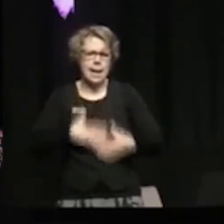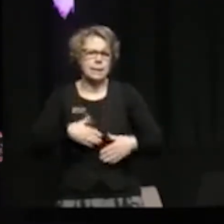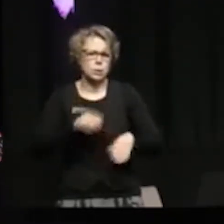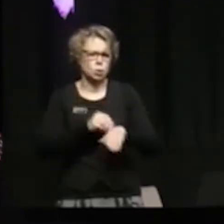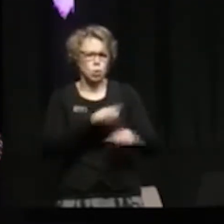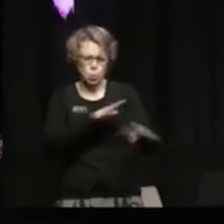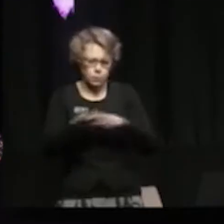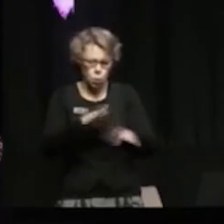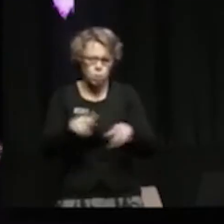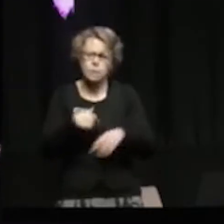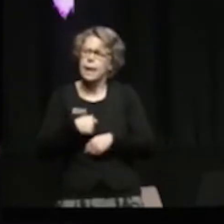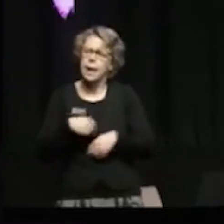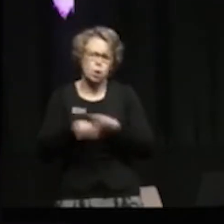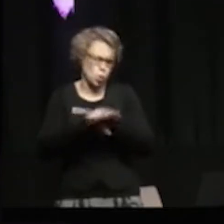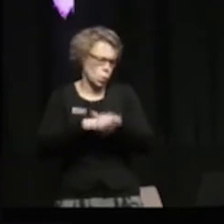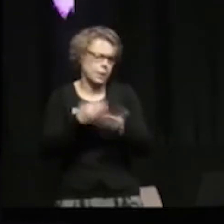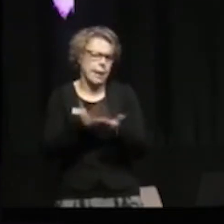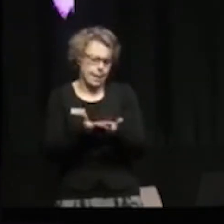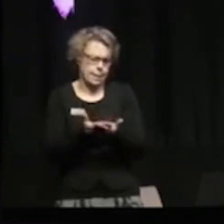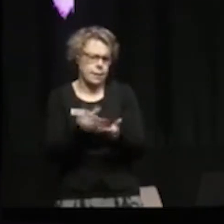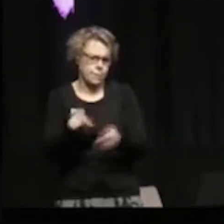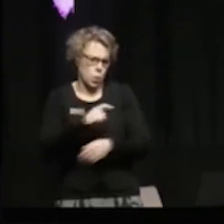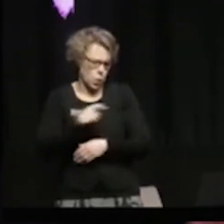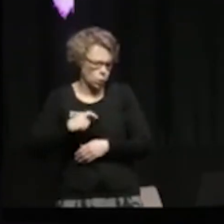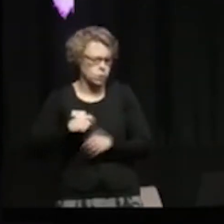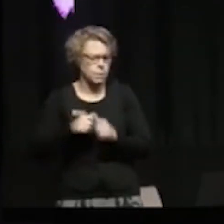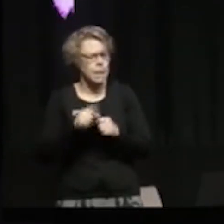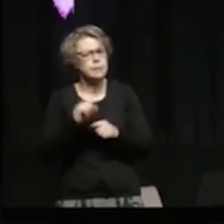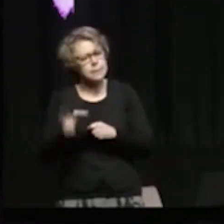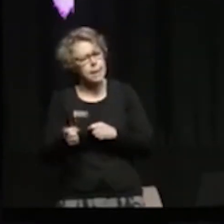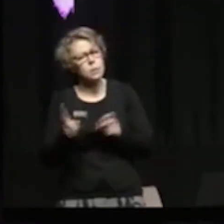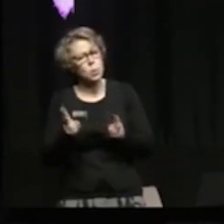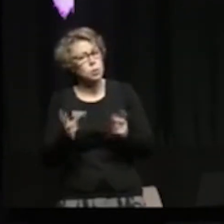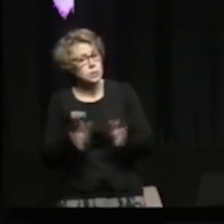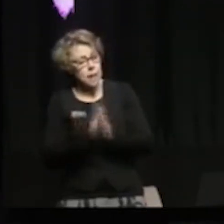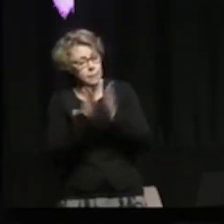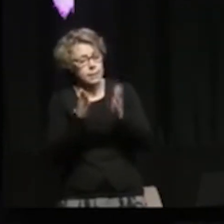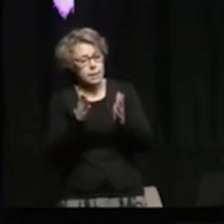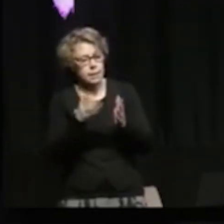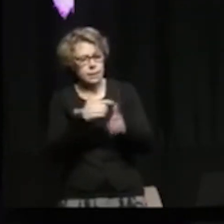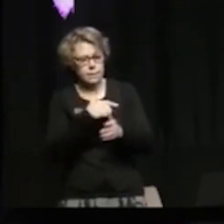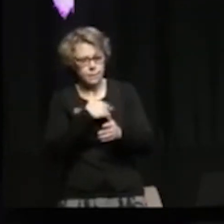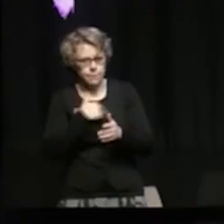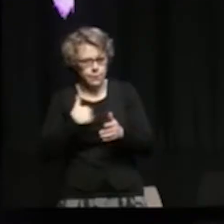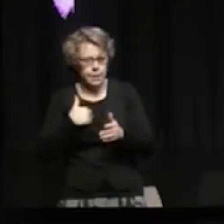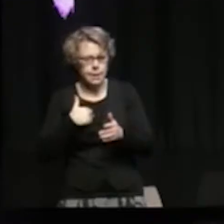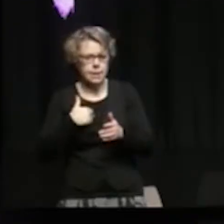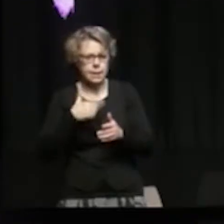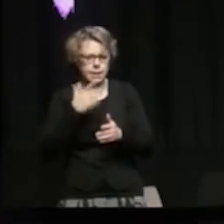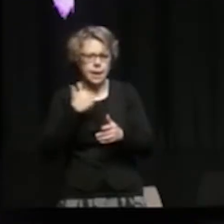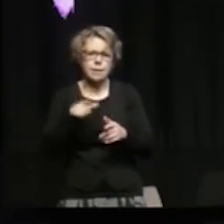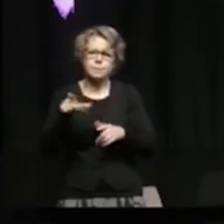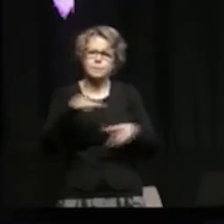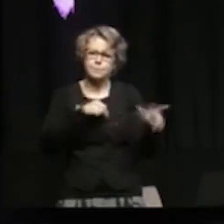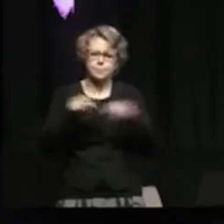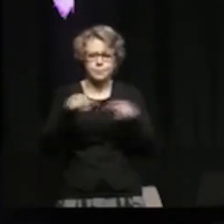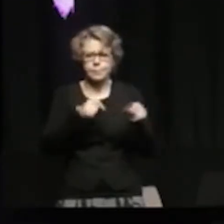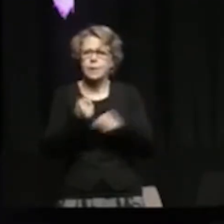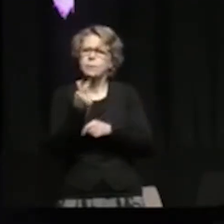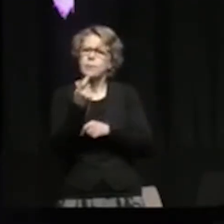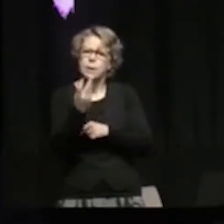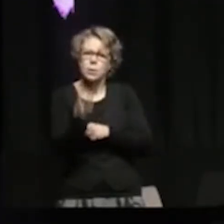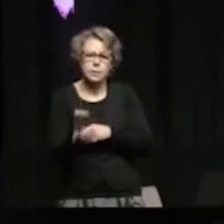meet the patients with care and respect. That's basic. But then, at the same time, we could soon be forced